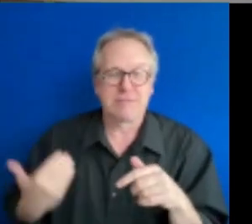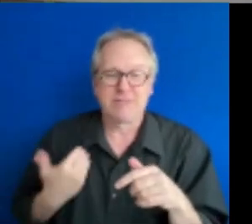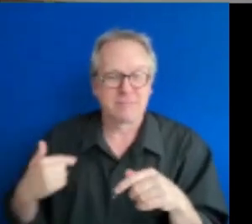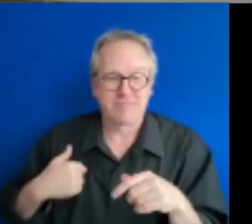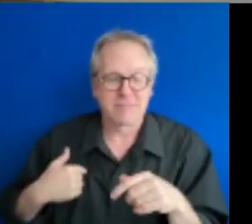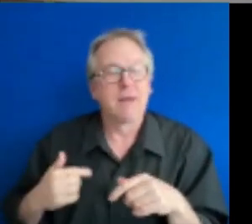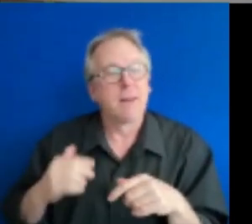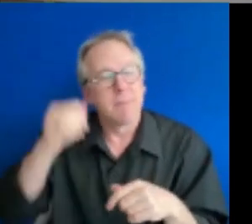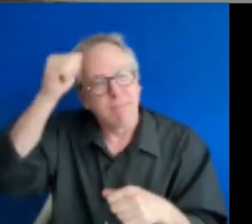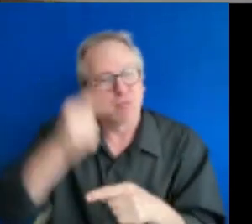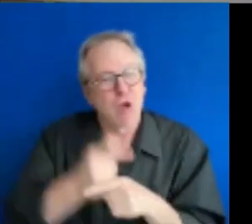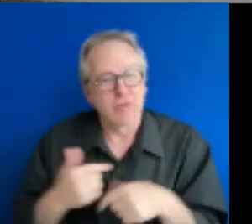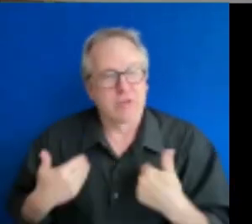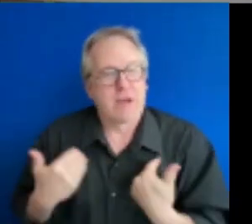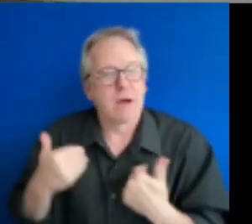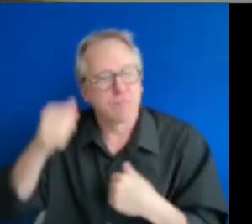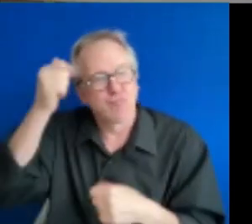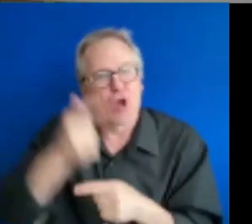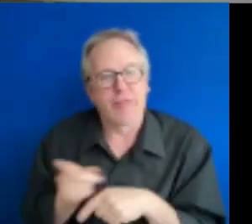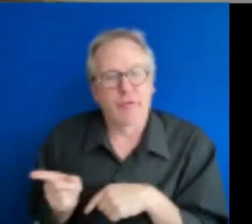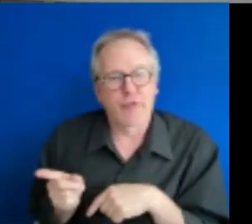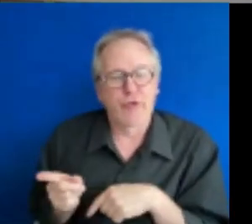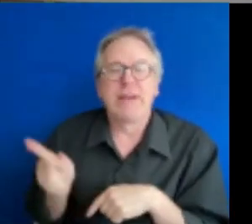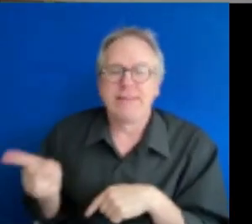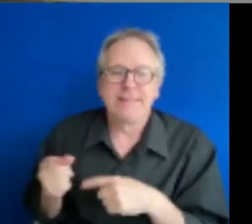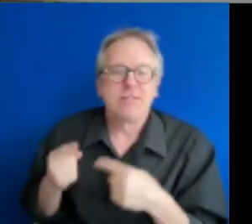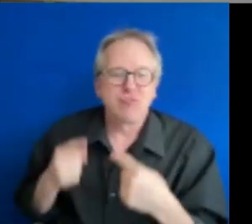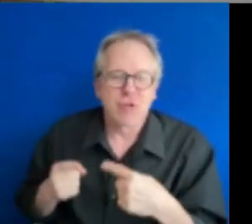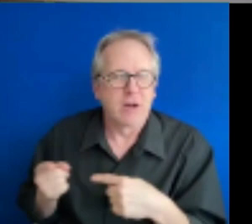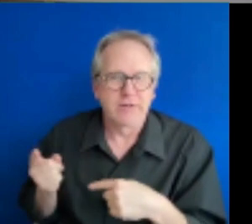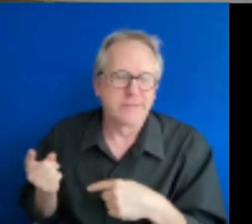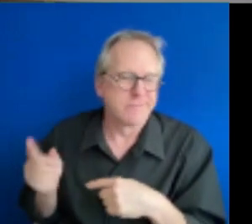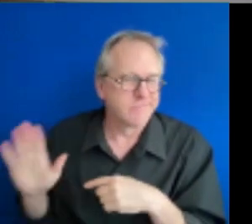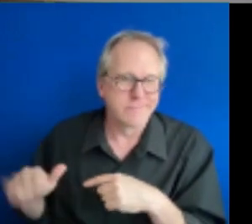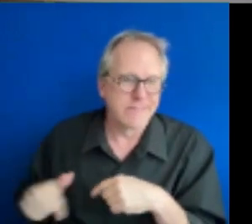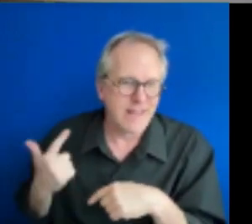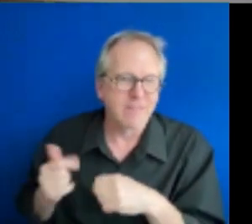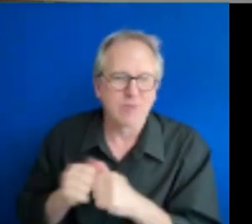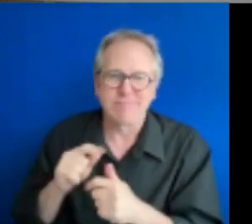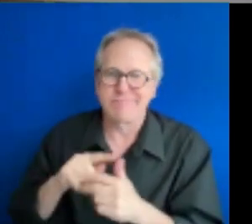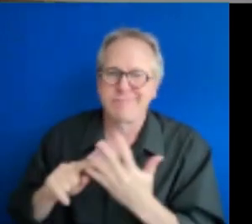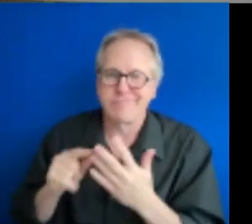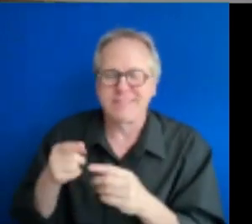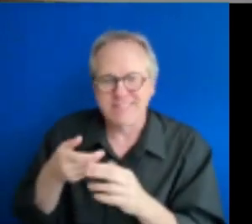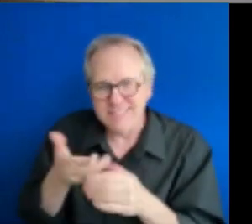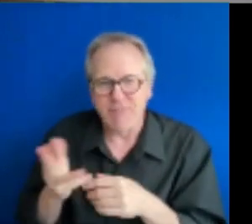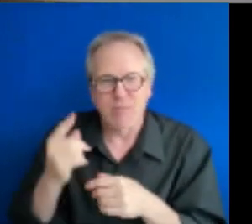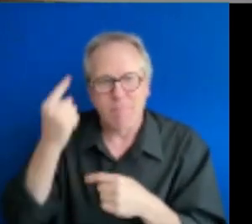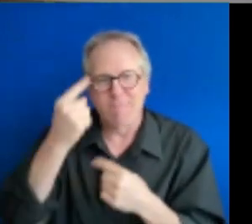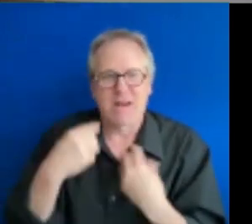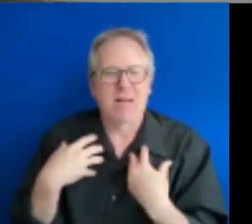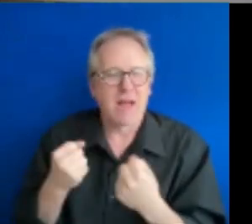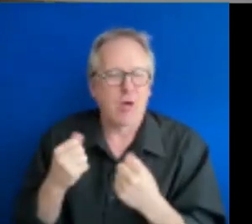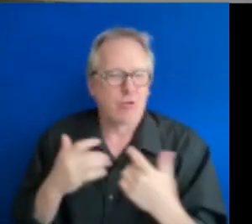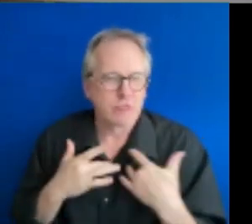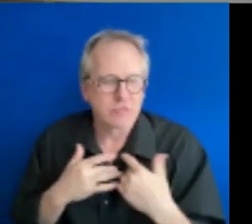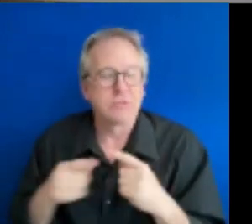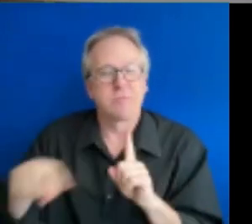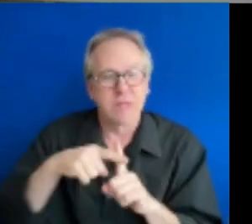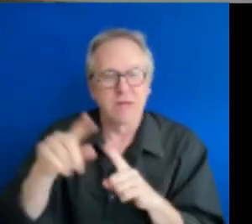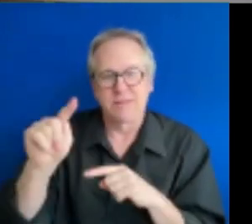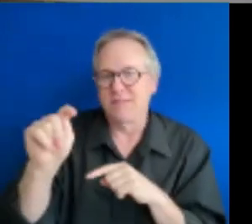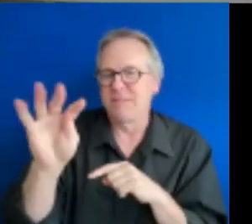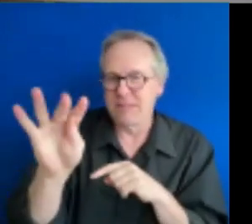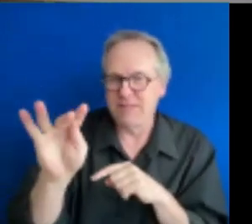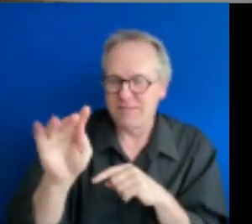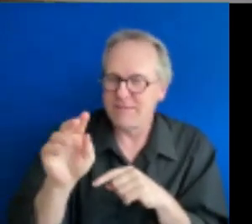a younger brother who has struggled most of his life with several mental health concerns, as well as a traumatic brain